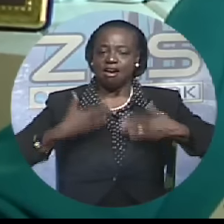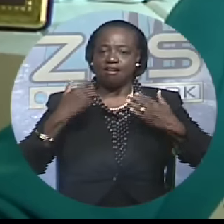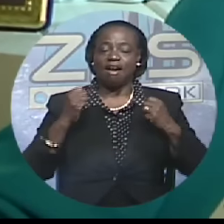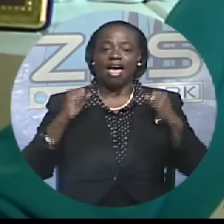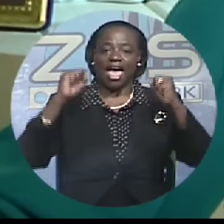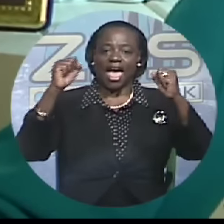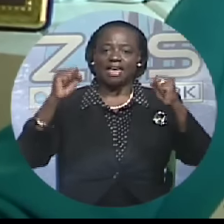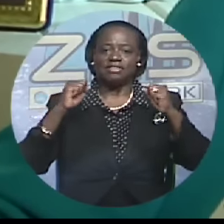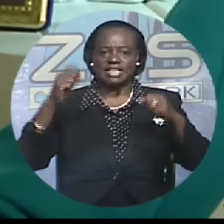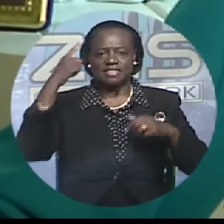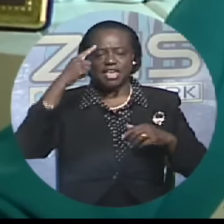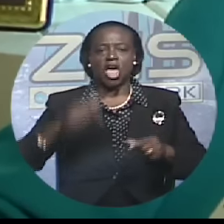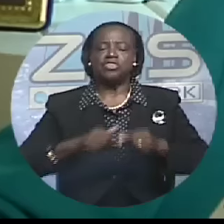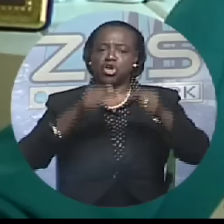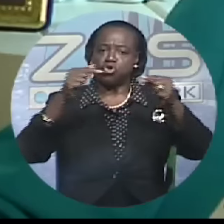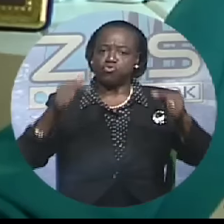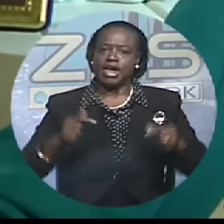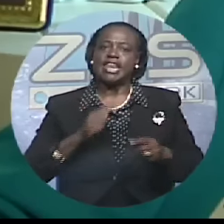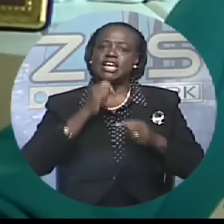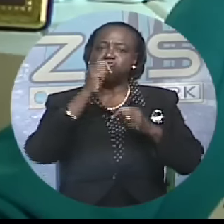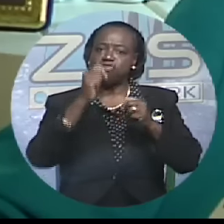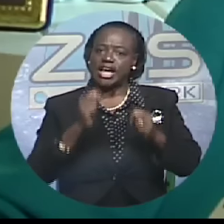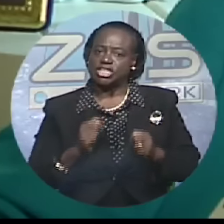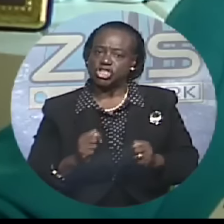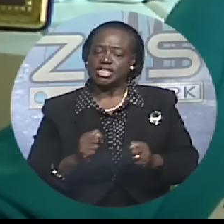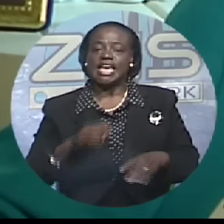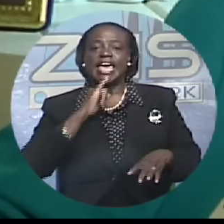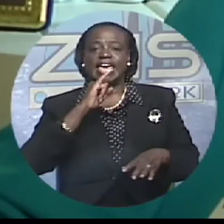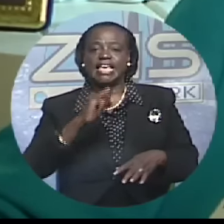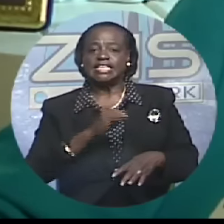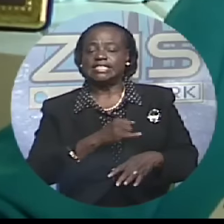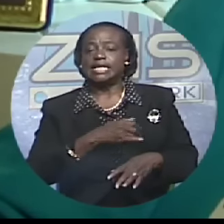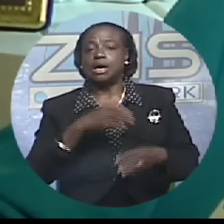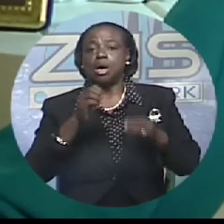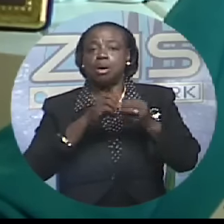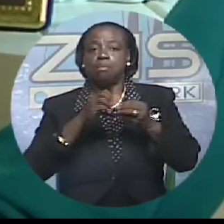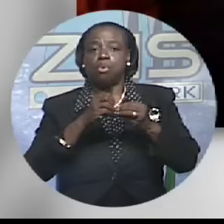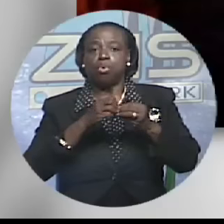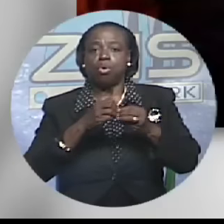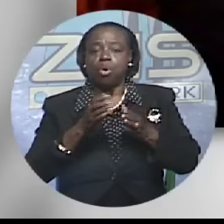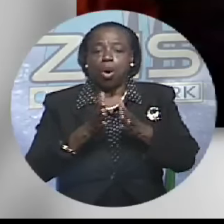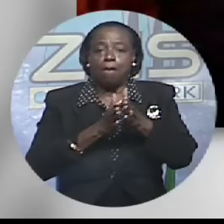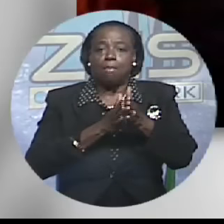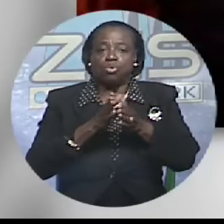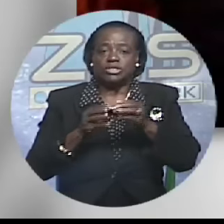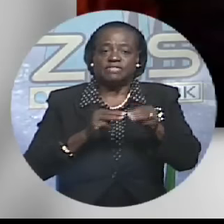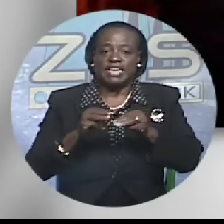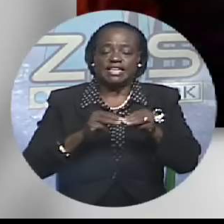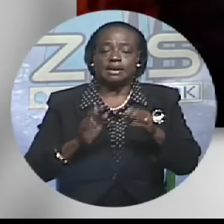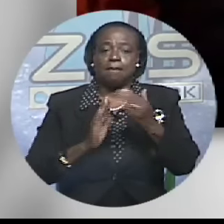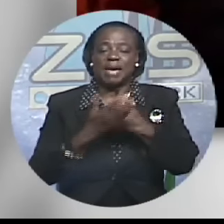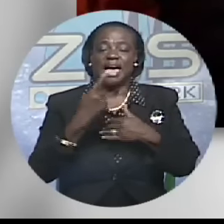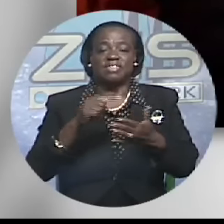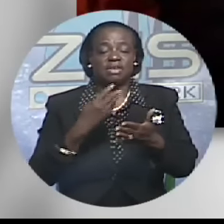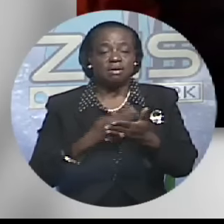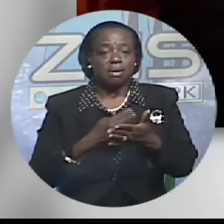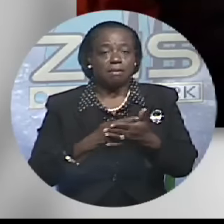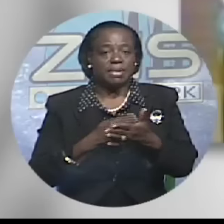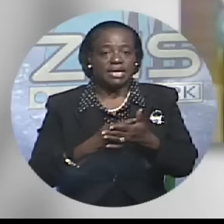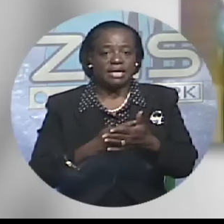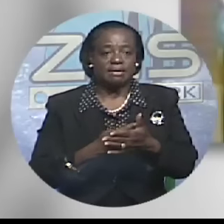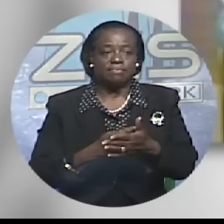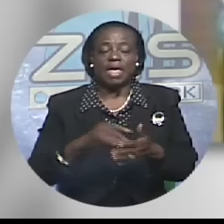I think the great tragedy is they are more motivated by the money. We were strictly amateur when I